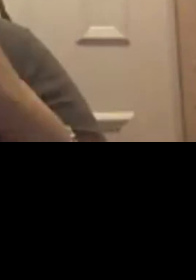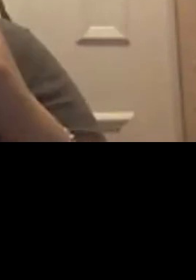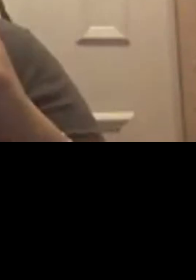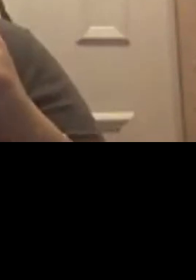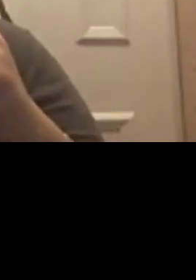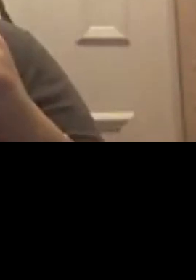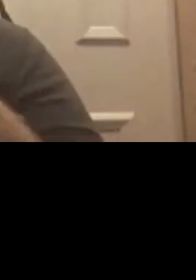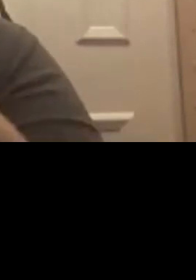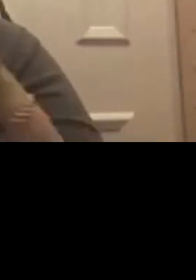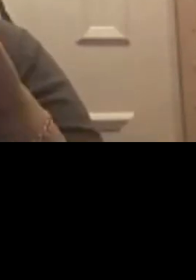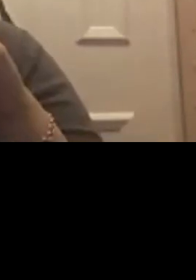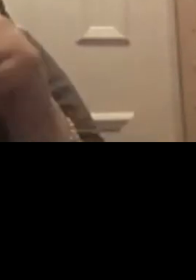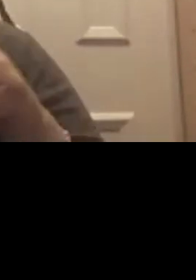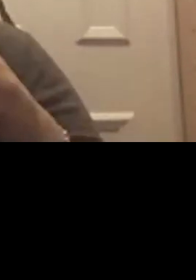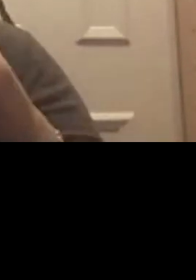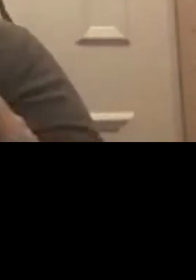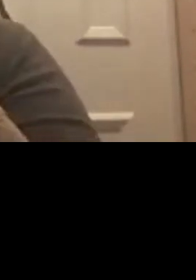Shira, Eva,